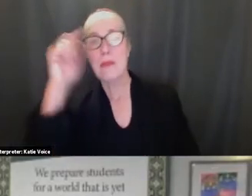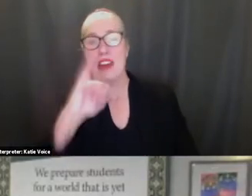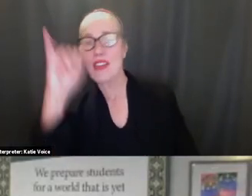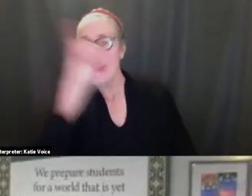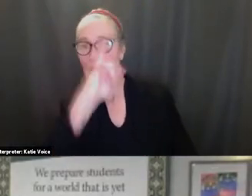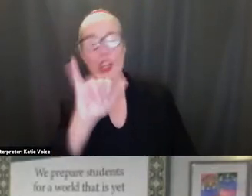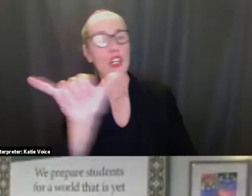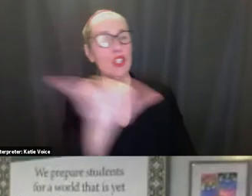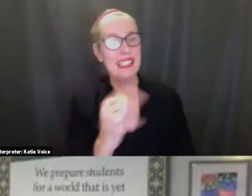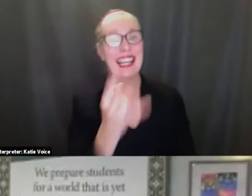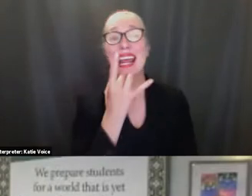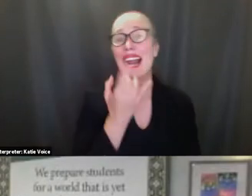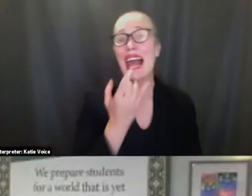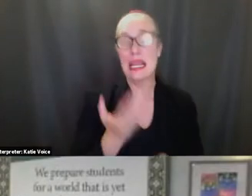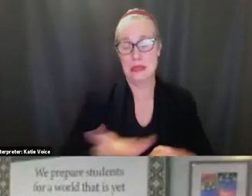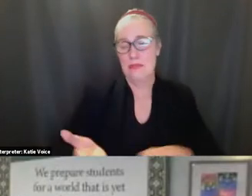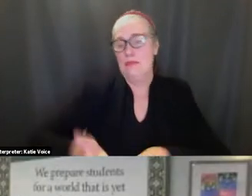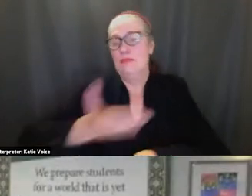darkness